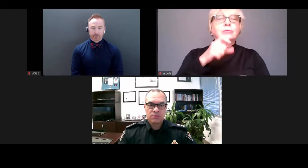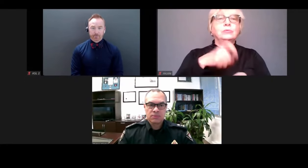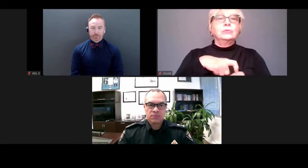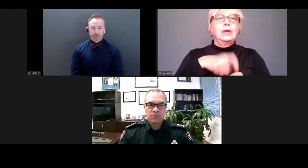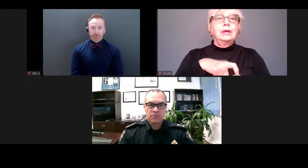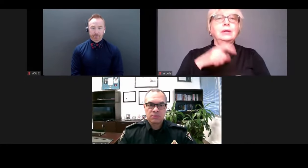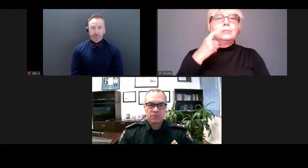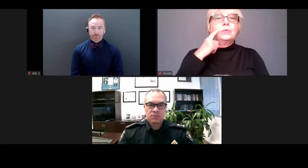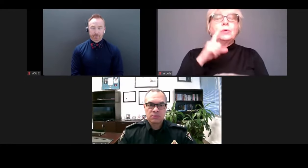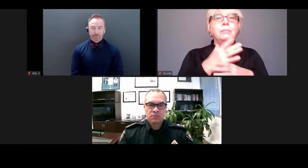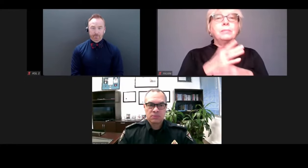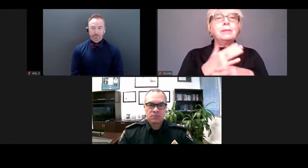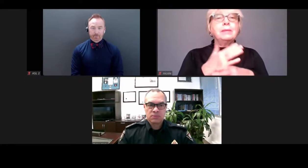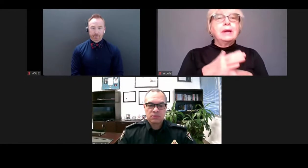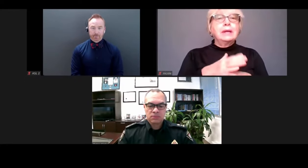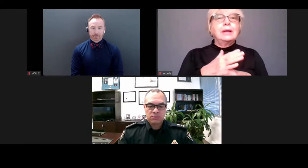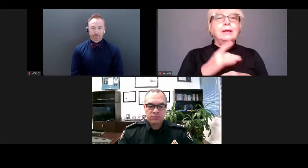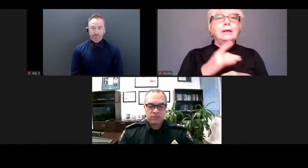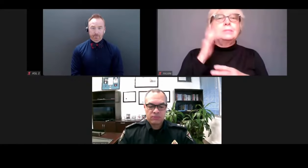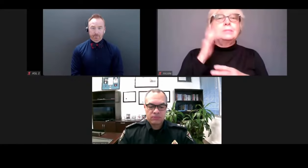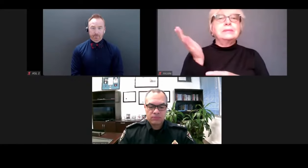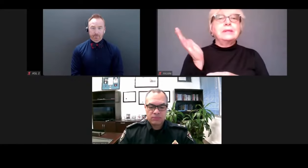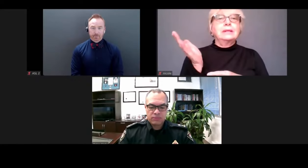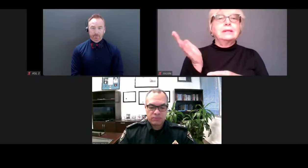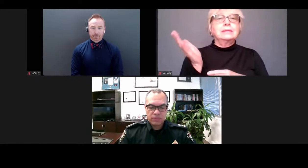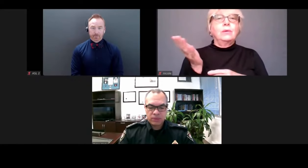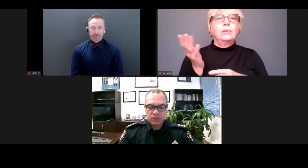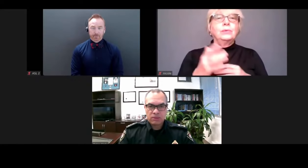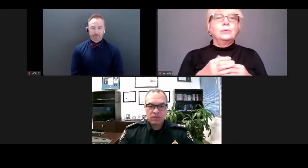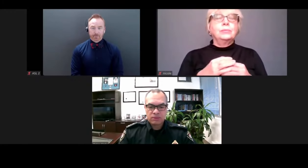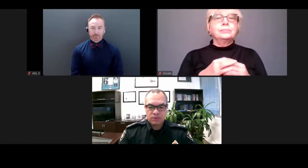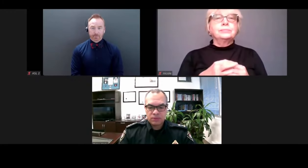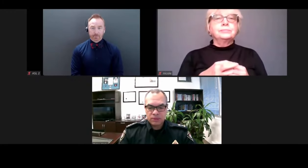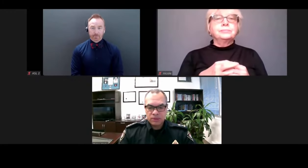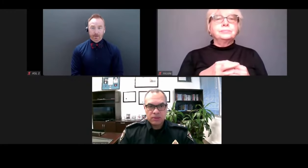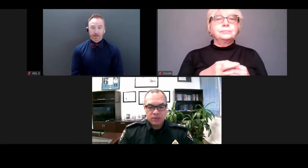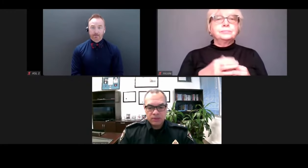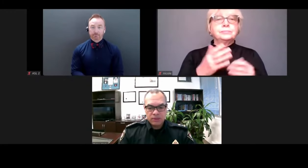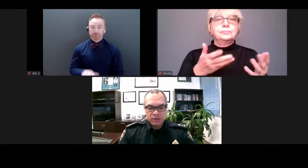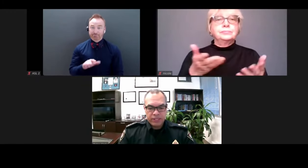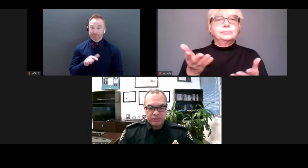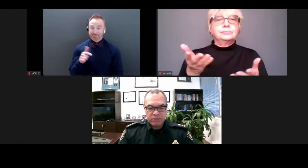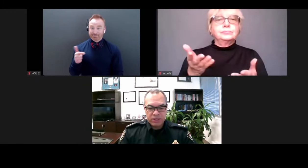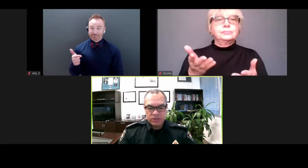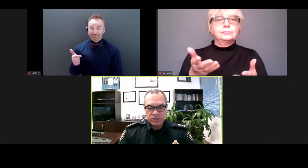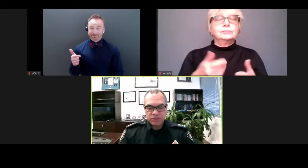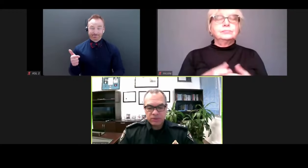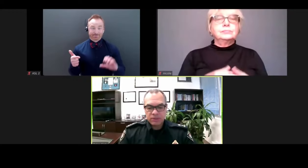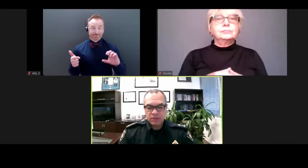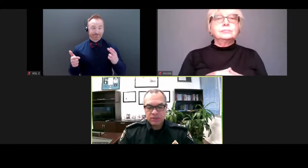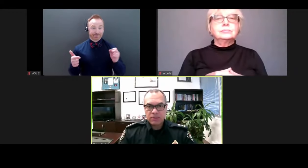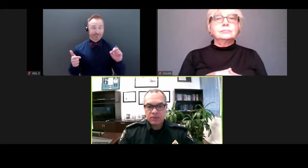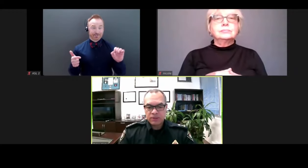préparer la présentation. Chief Slowly. Thank you very much.